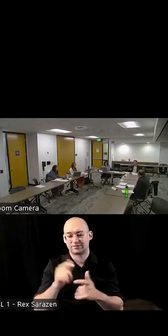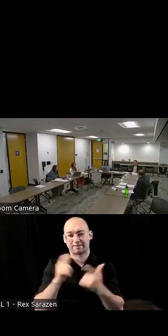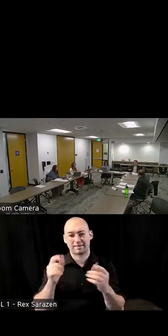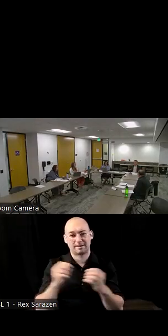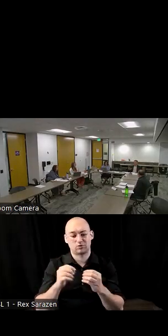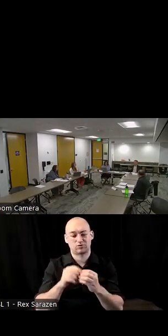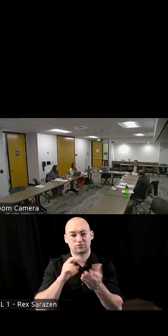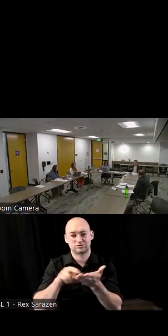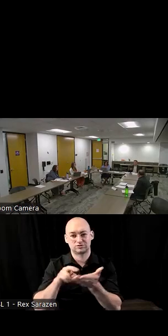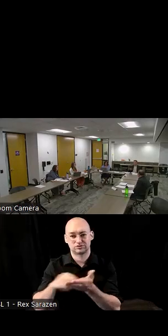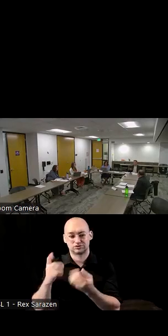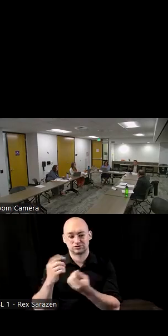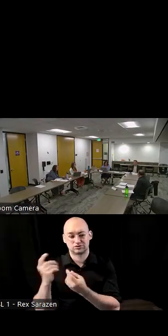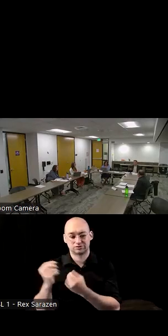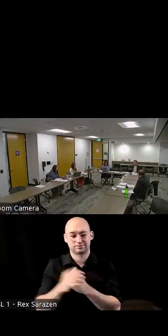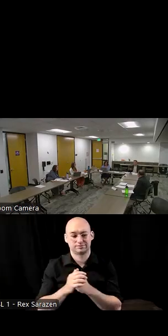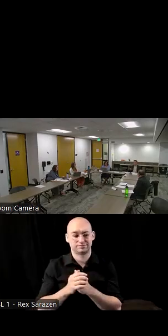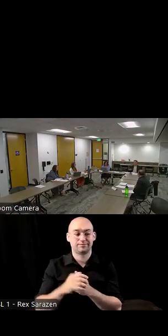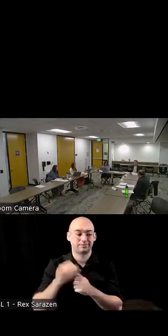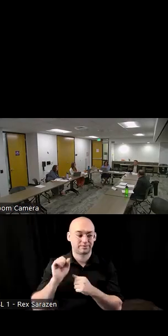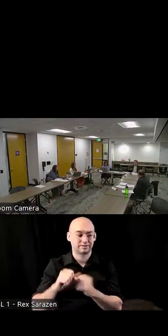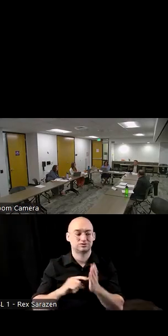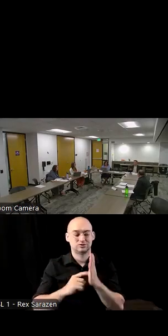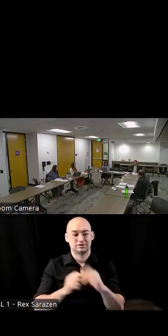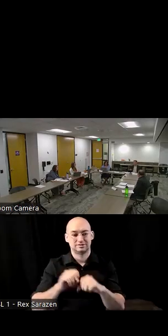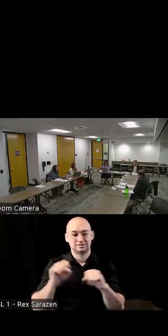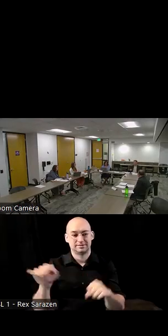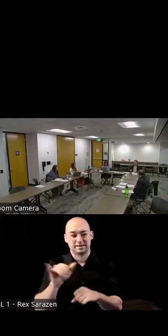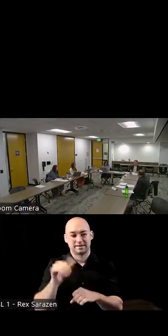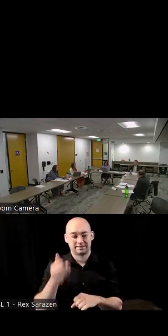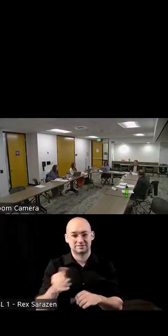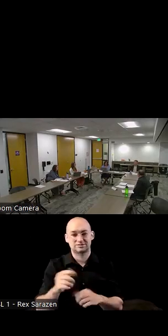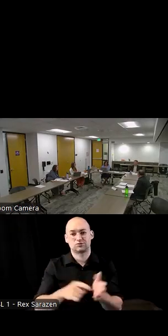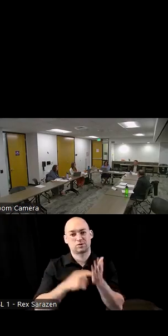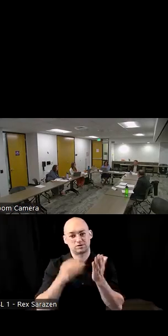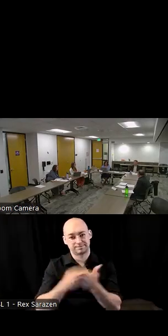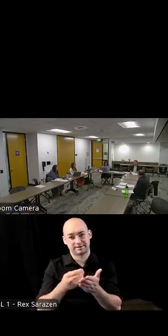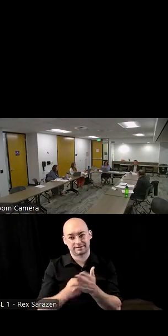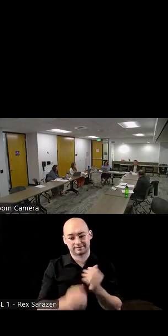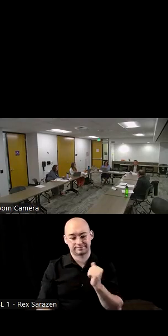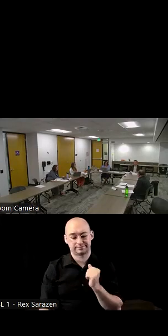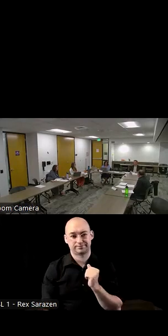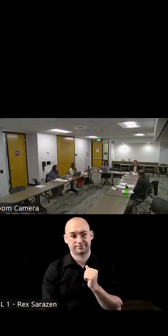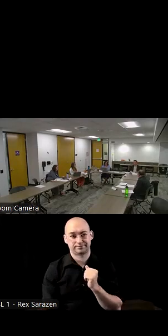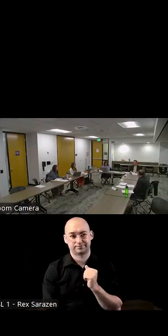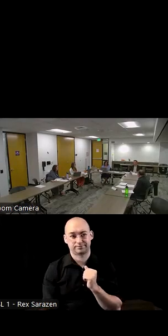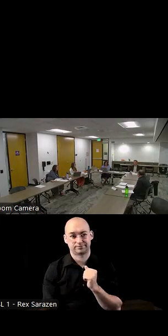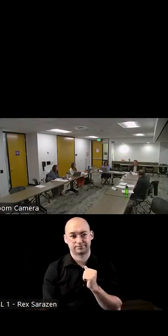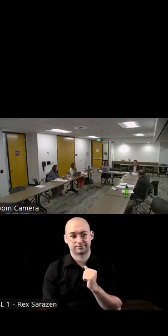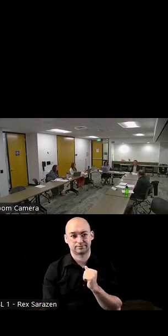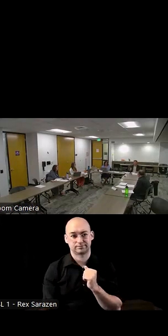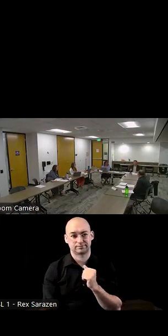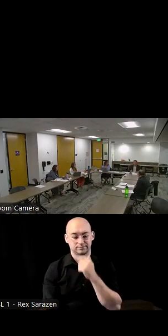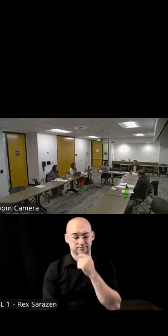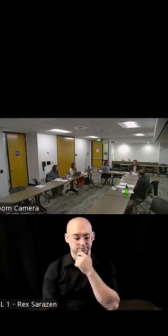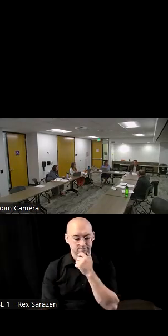do. And of course, launching a system like this would require money. So, we'd also have to look to secure funding for this.